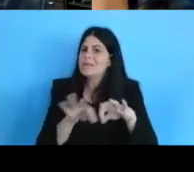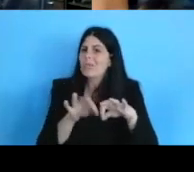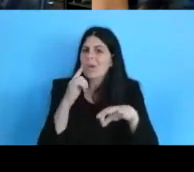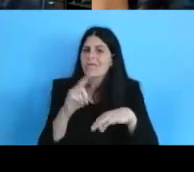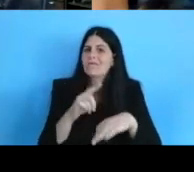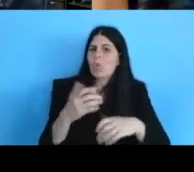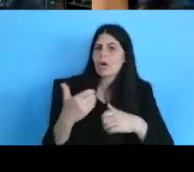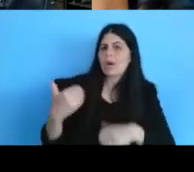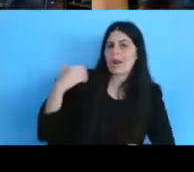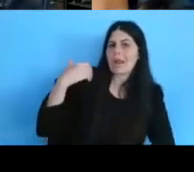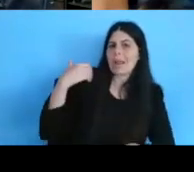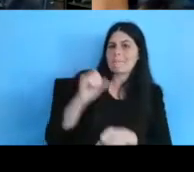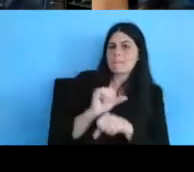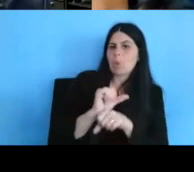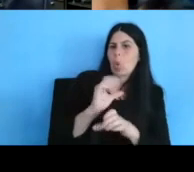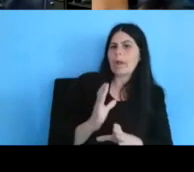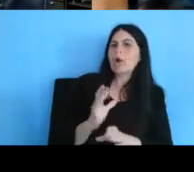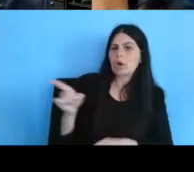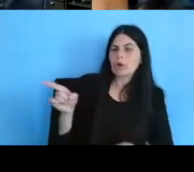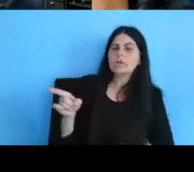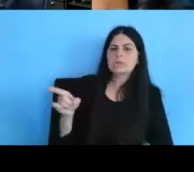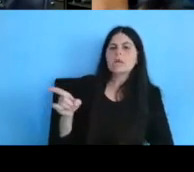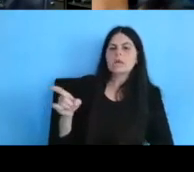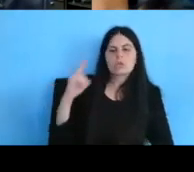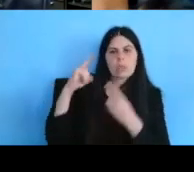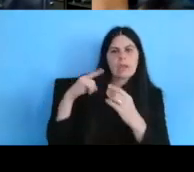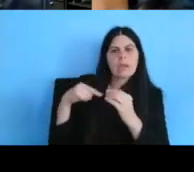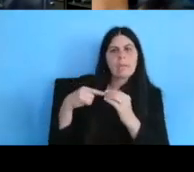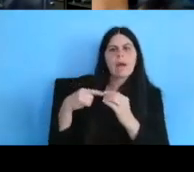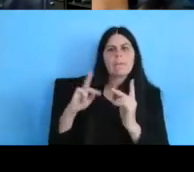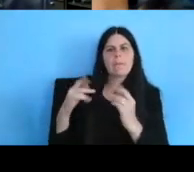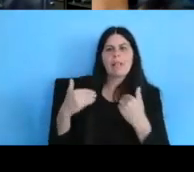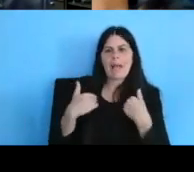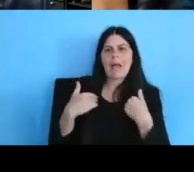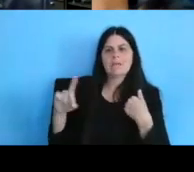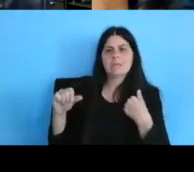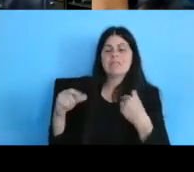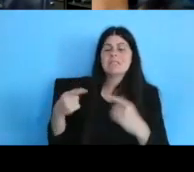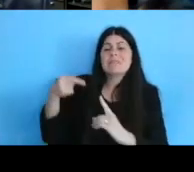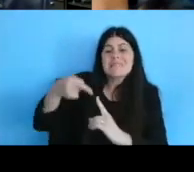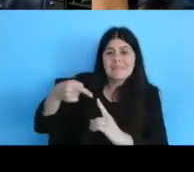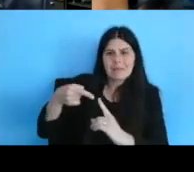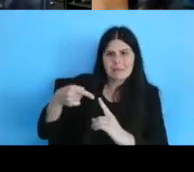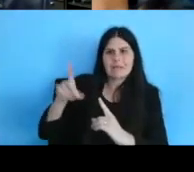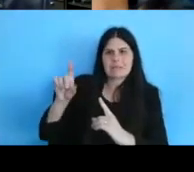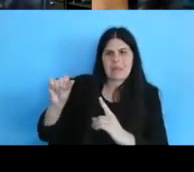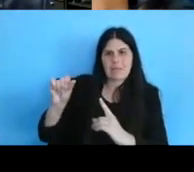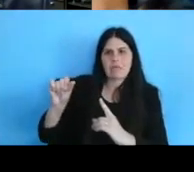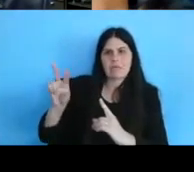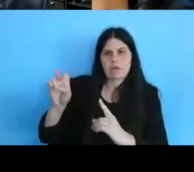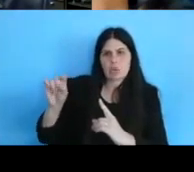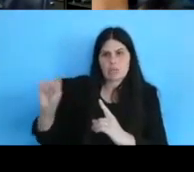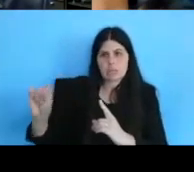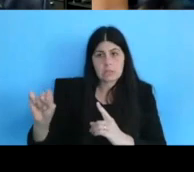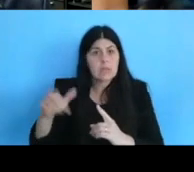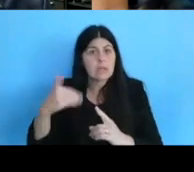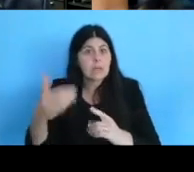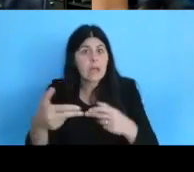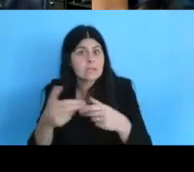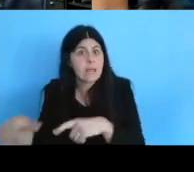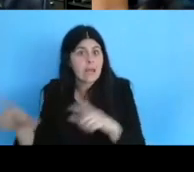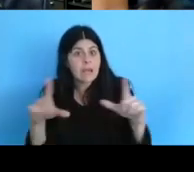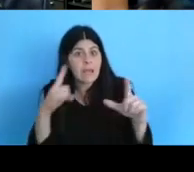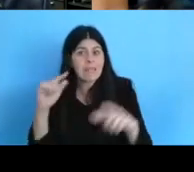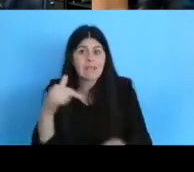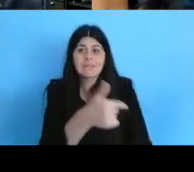with disability and specifically disabled veterans. Next slide, please. Yeah, and I think that's over to Billy.